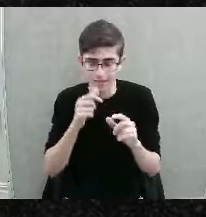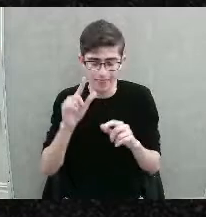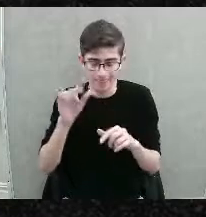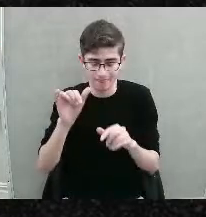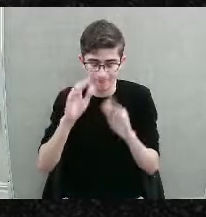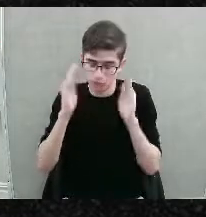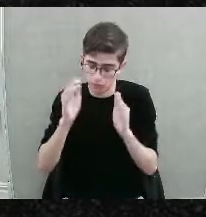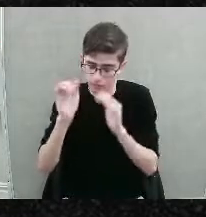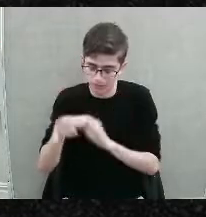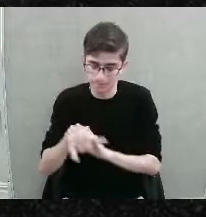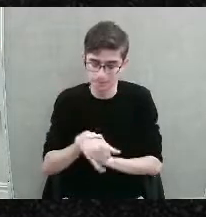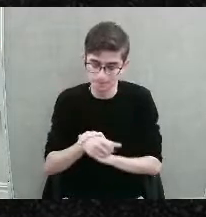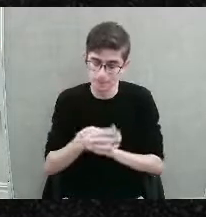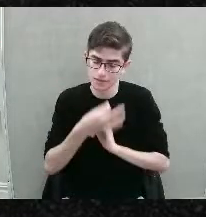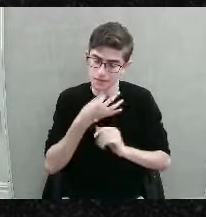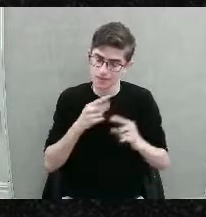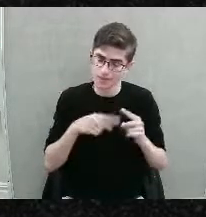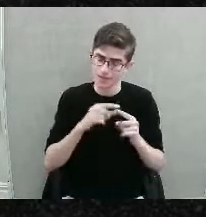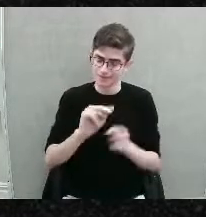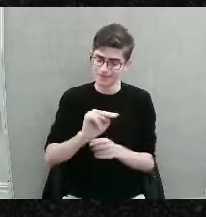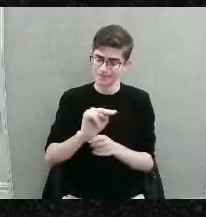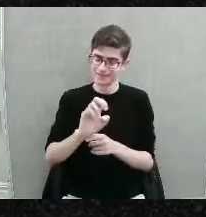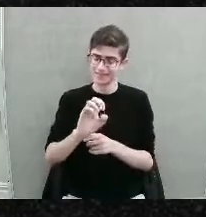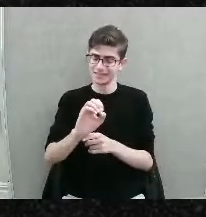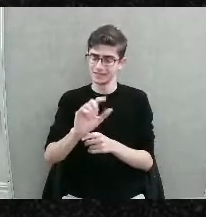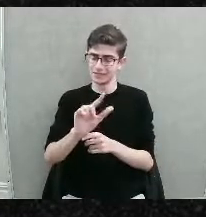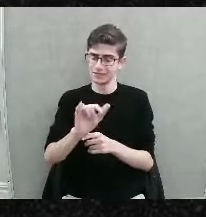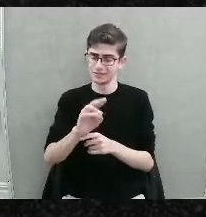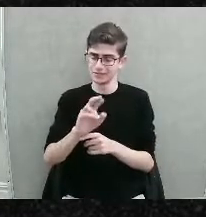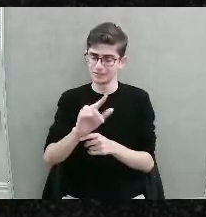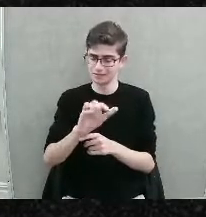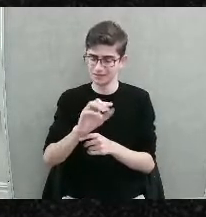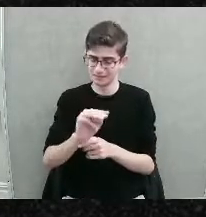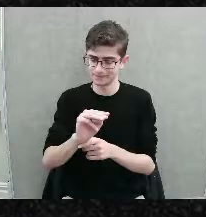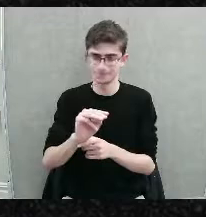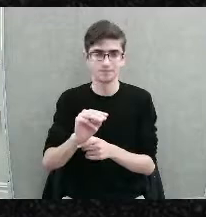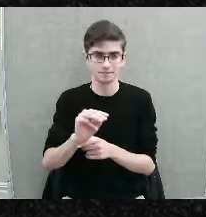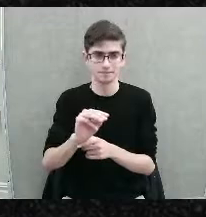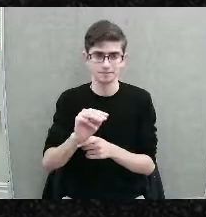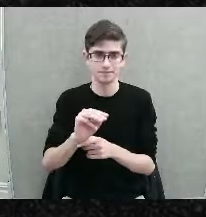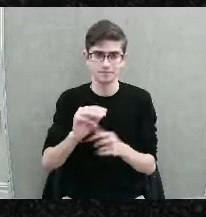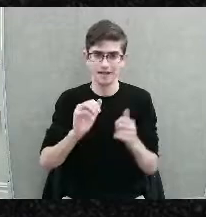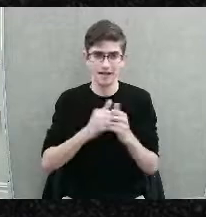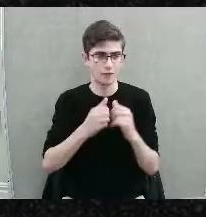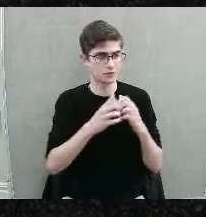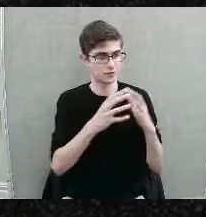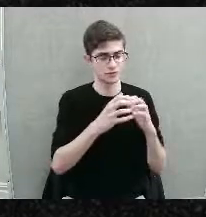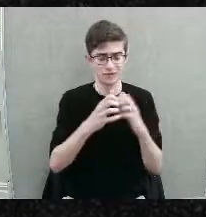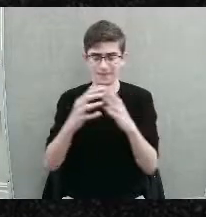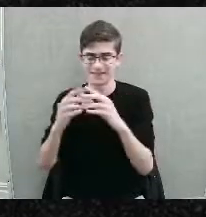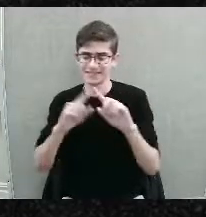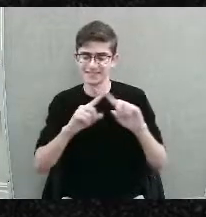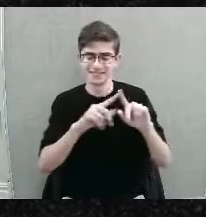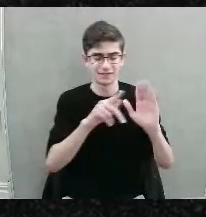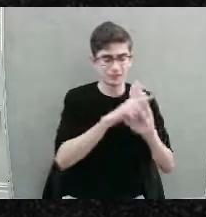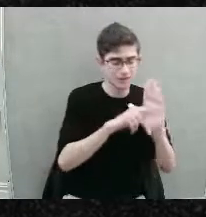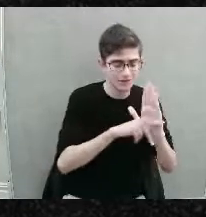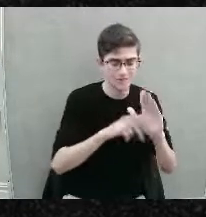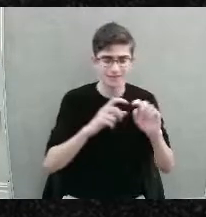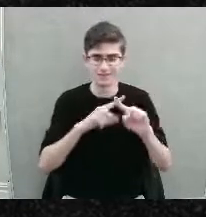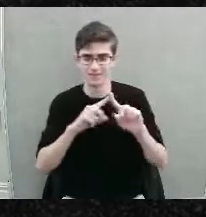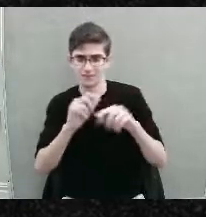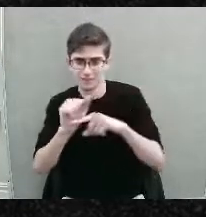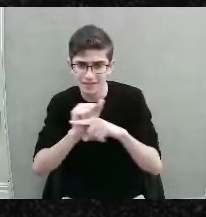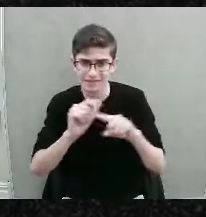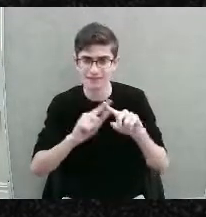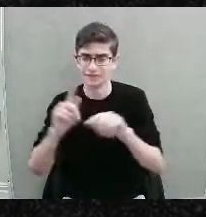right? How neoliberalism can be manifest through different policies and practices in different places and how they connect to one another. And